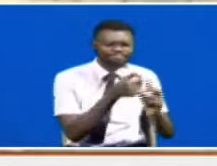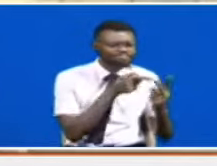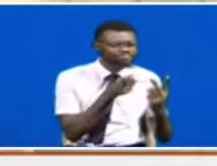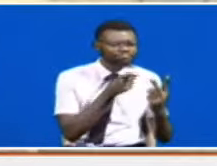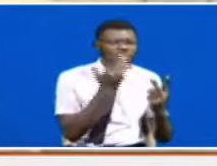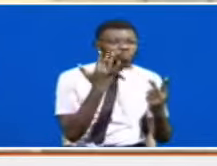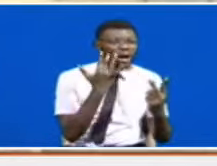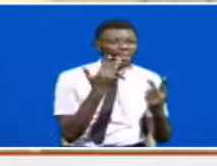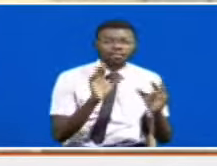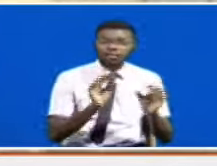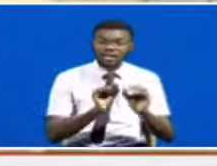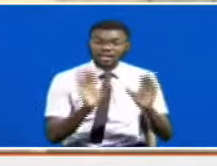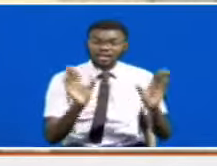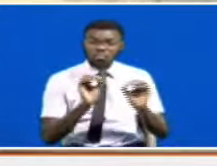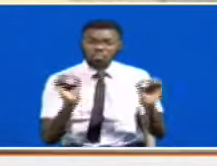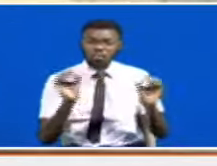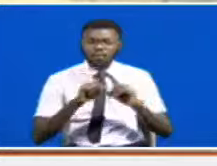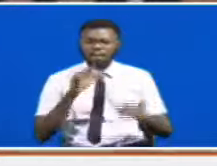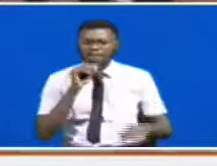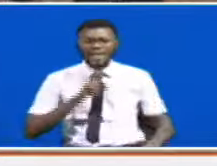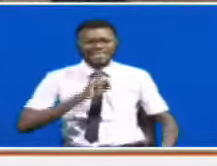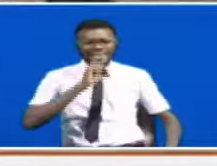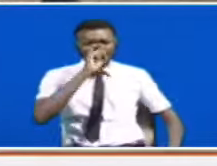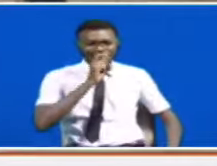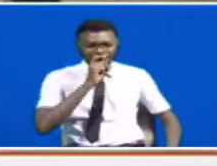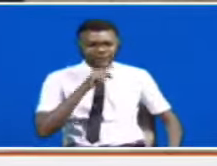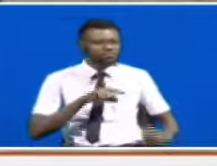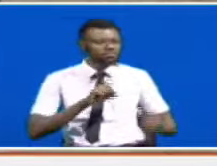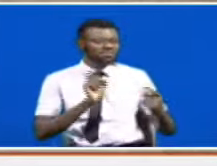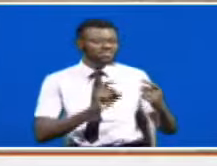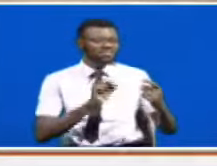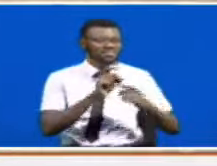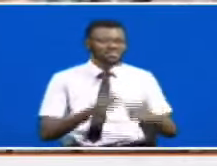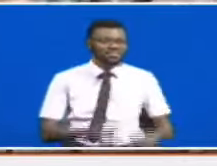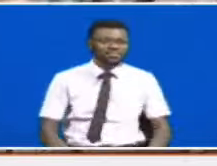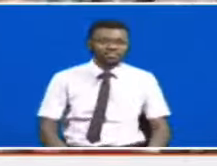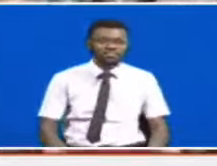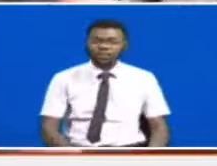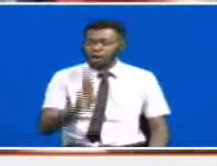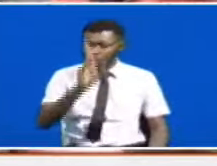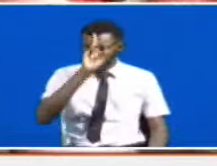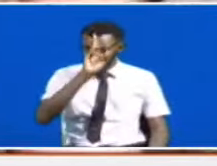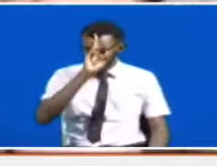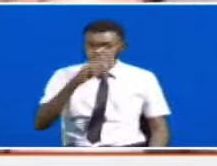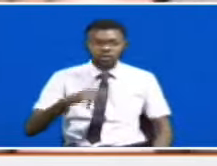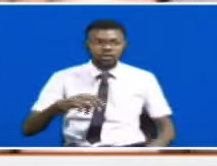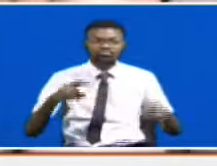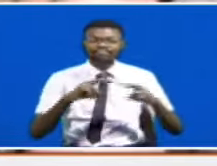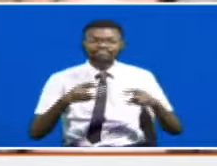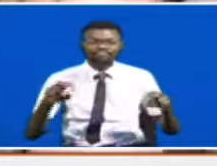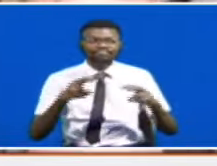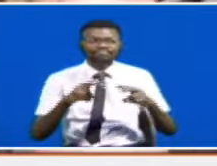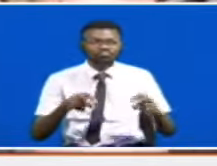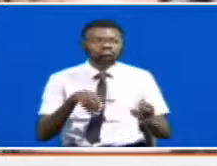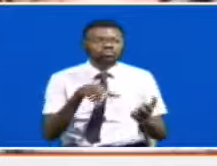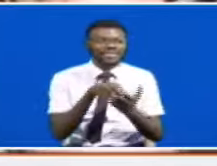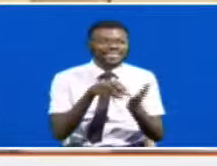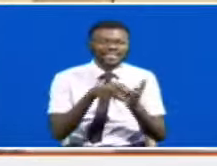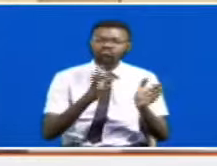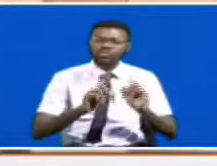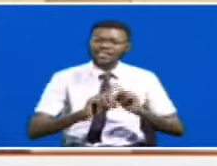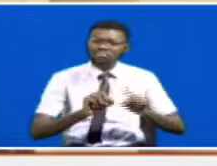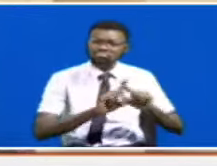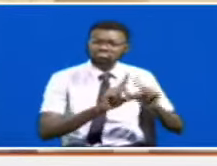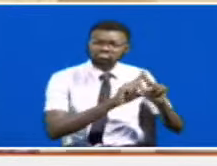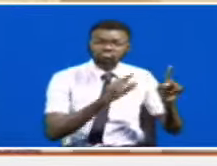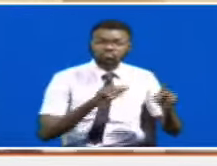it could be related to jealousy and revenge. The attack came at a time when police are still probing several incidences in which